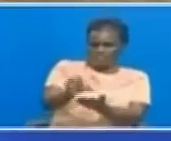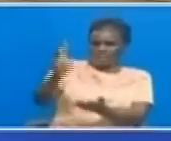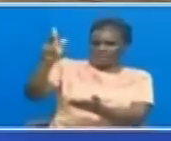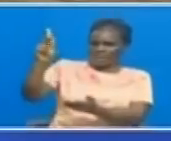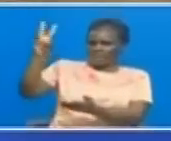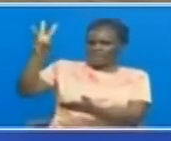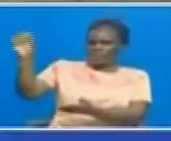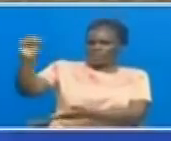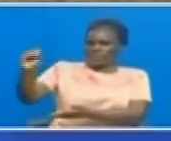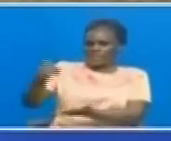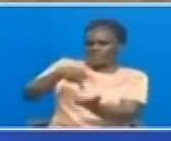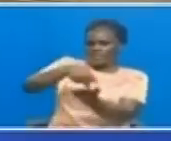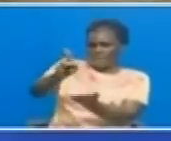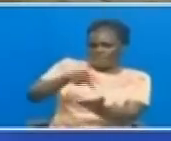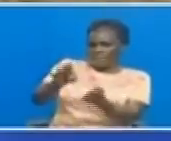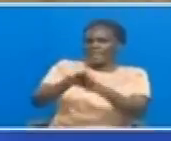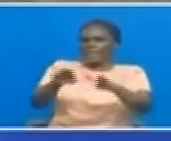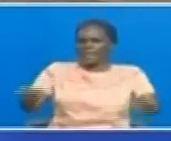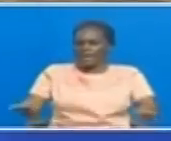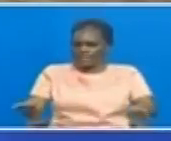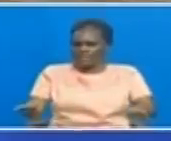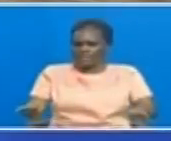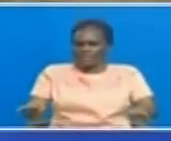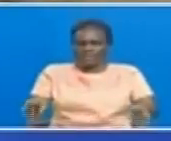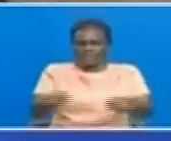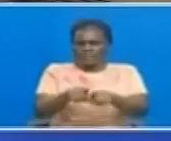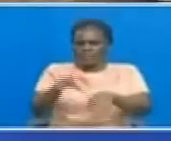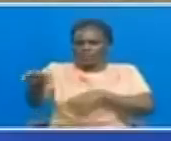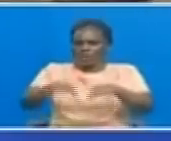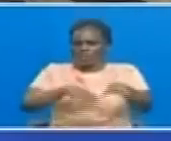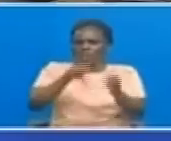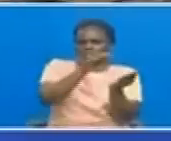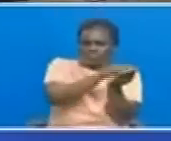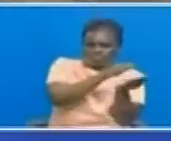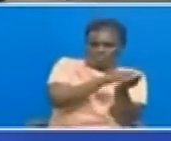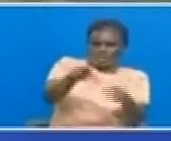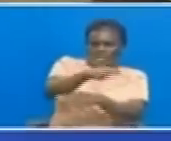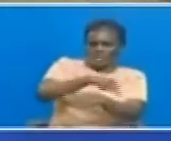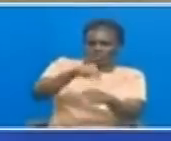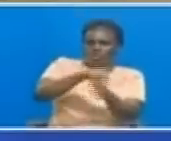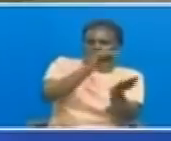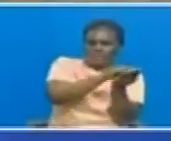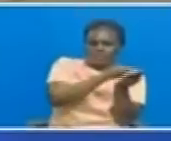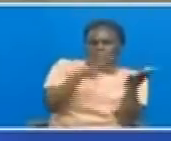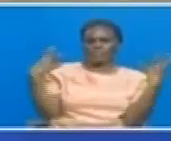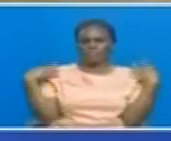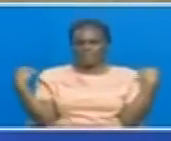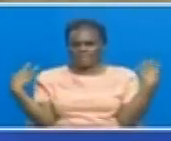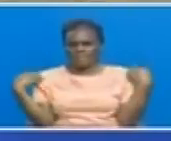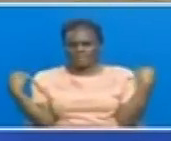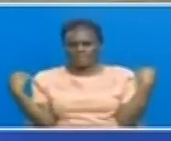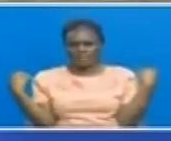KWS in form of compensation for the land be put into a wildlife endowment fund for the national conservation exercises.